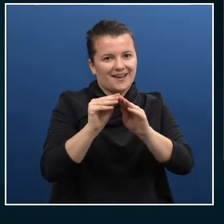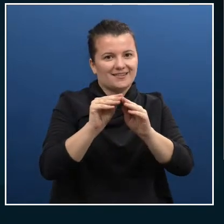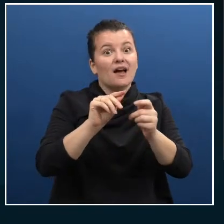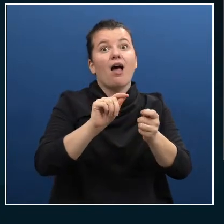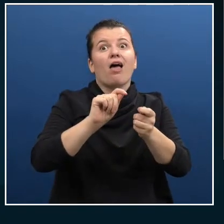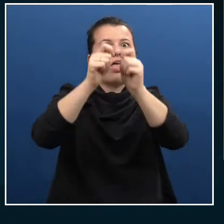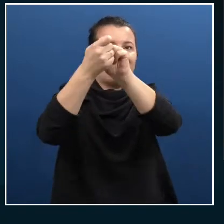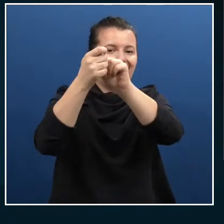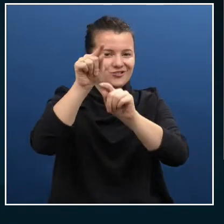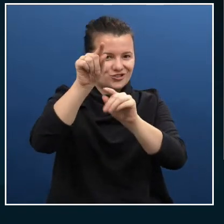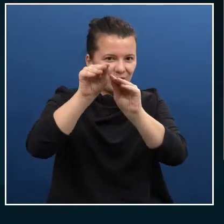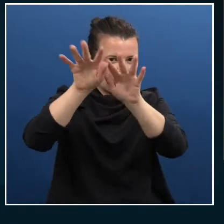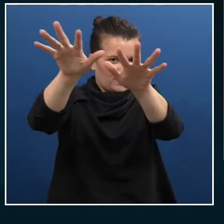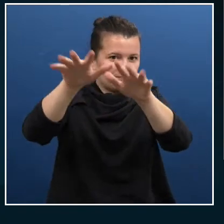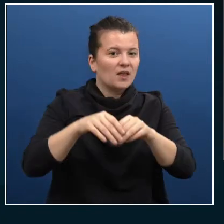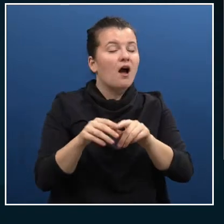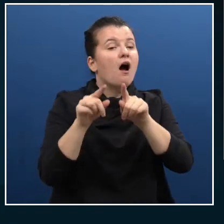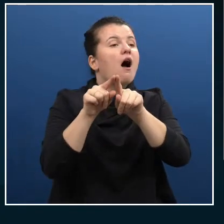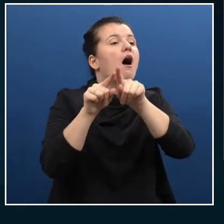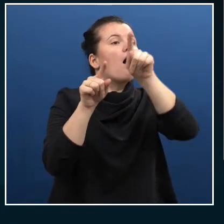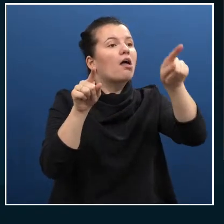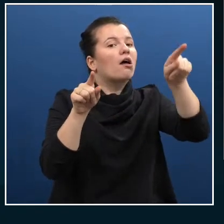change further.